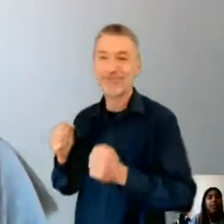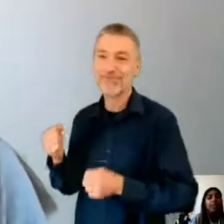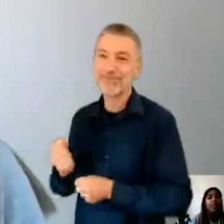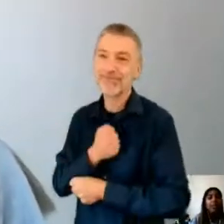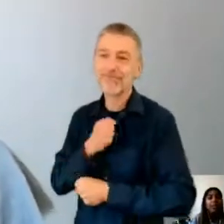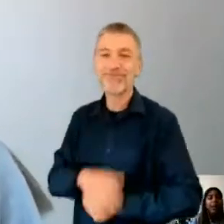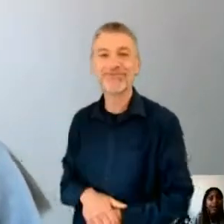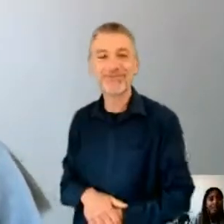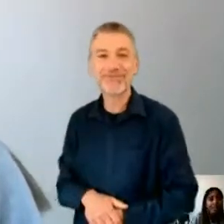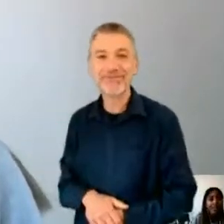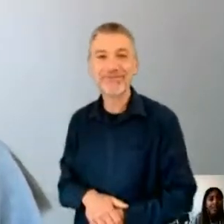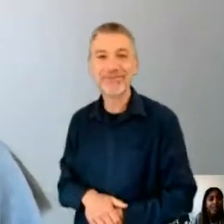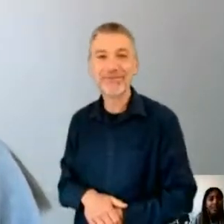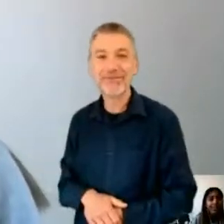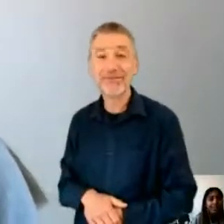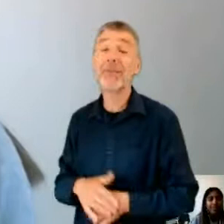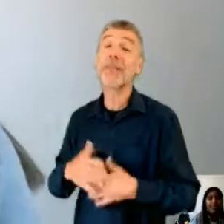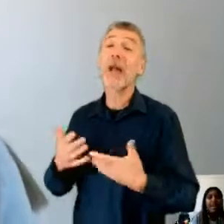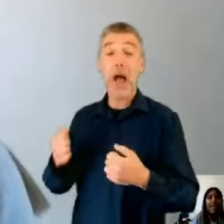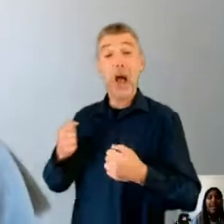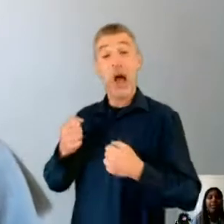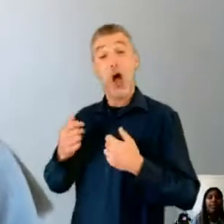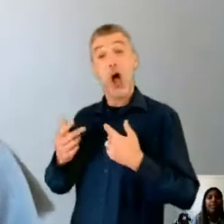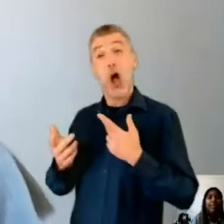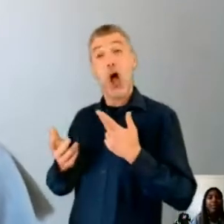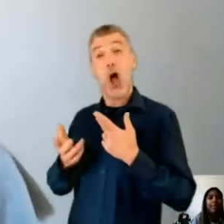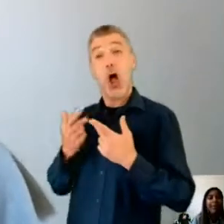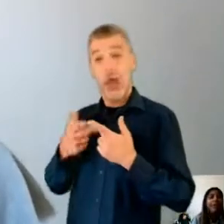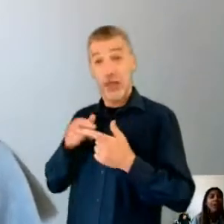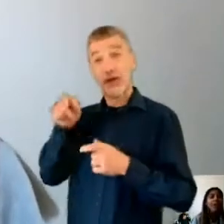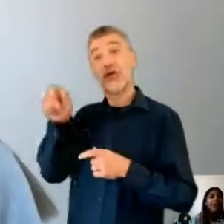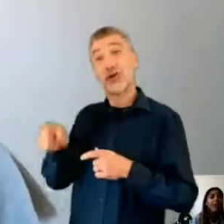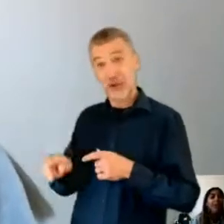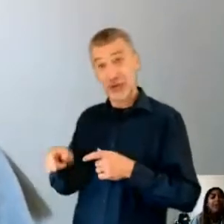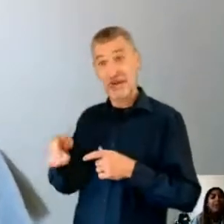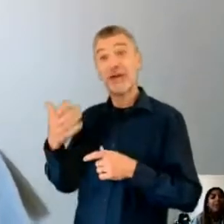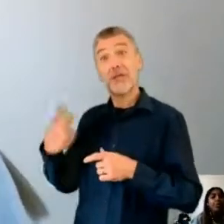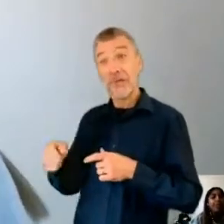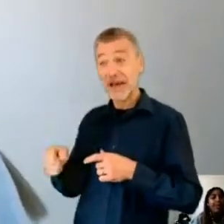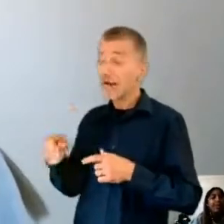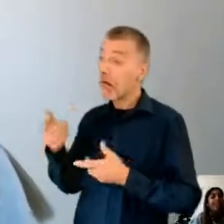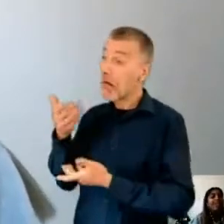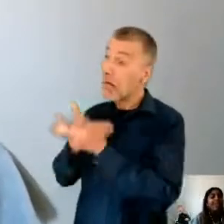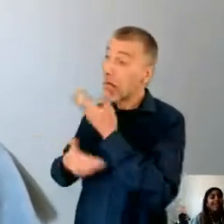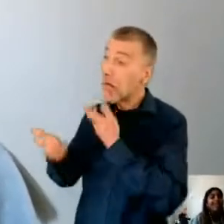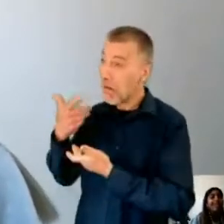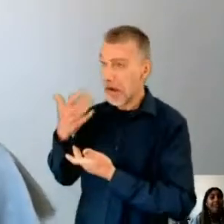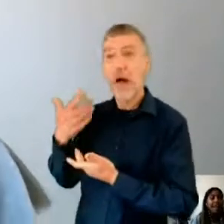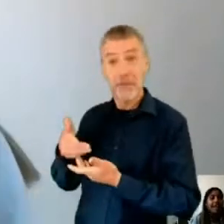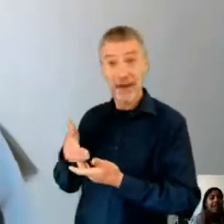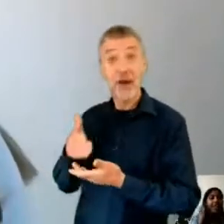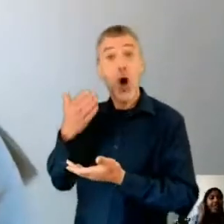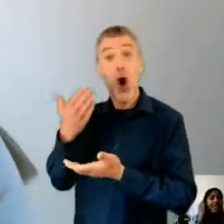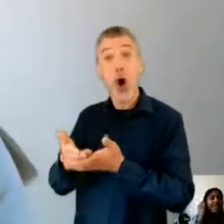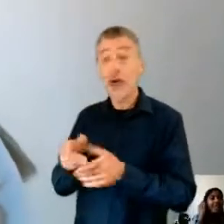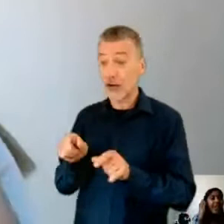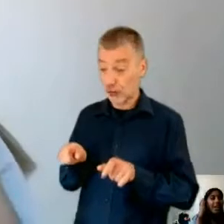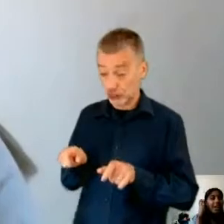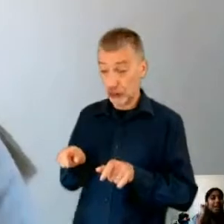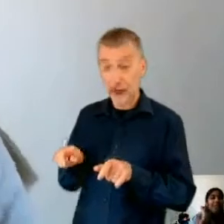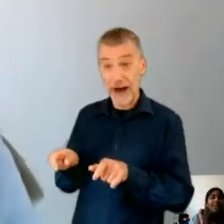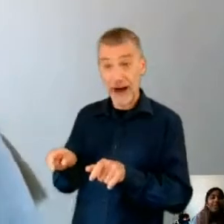students who were in my position have in the past gone out on track and actually gone to see